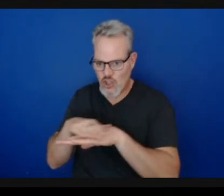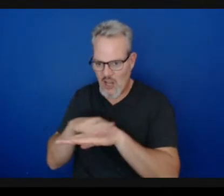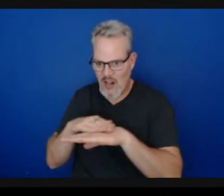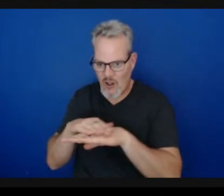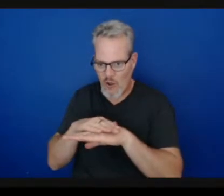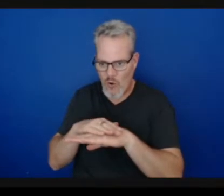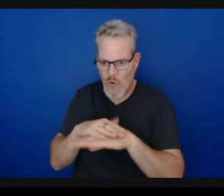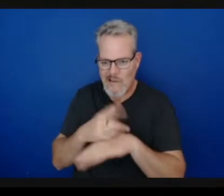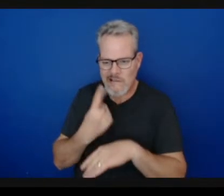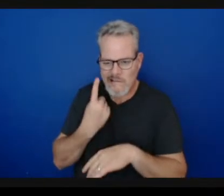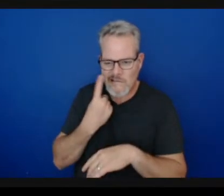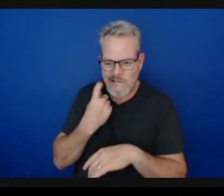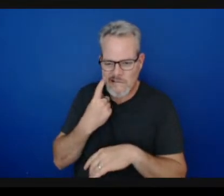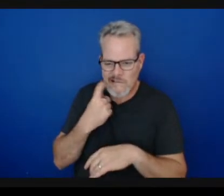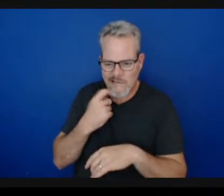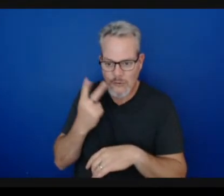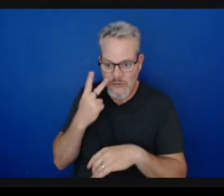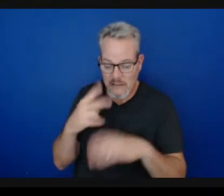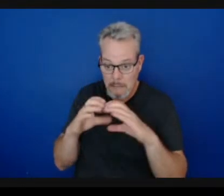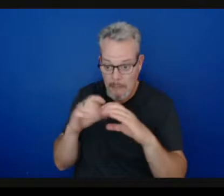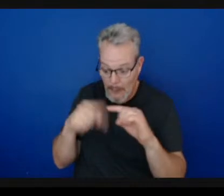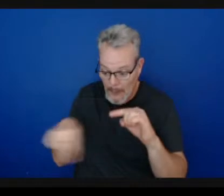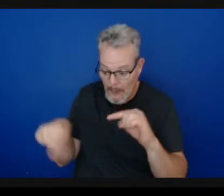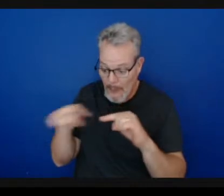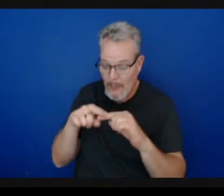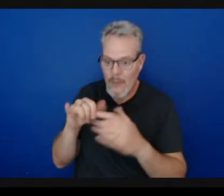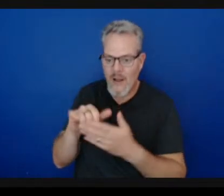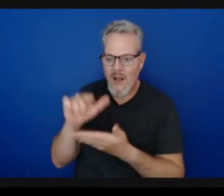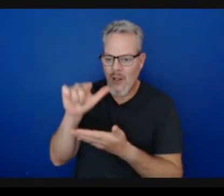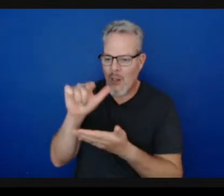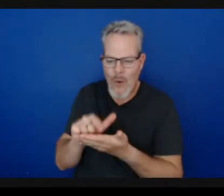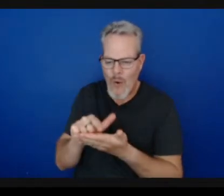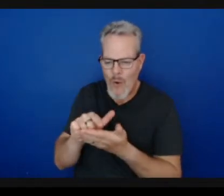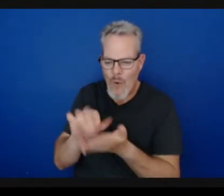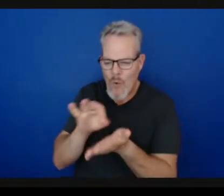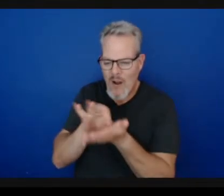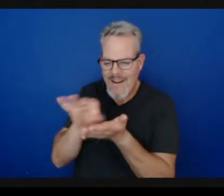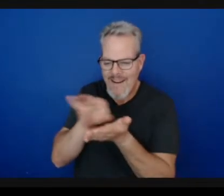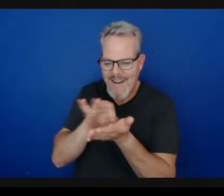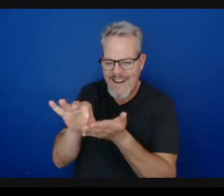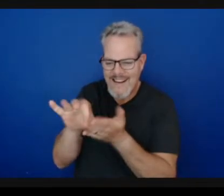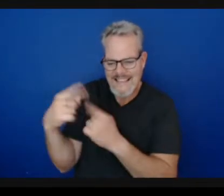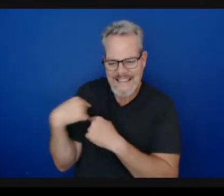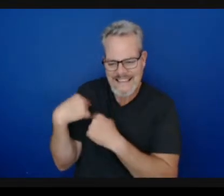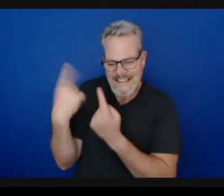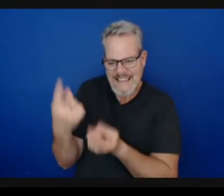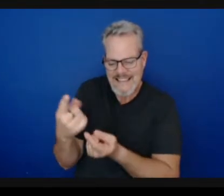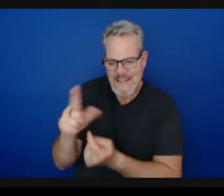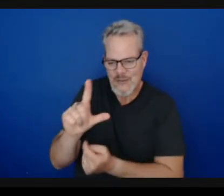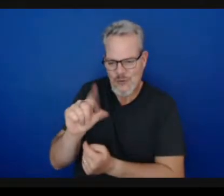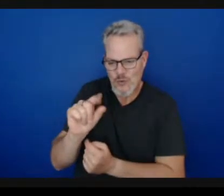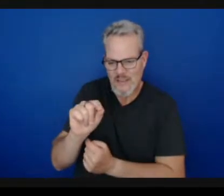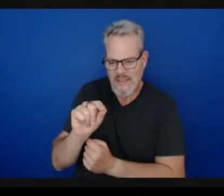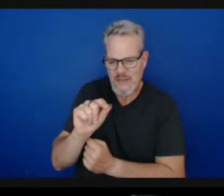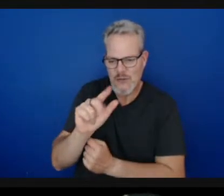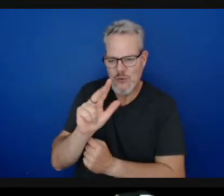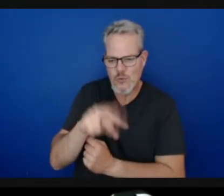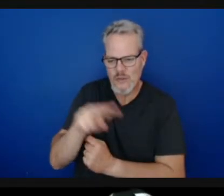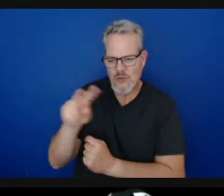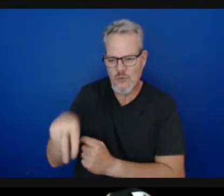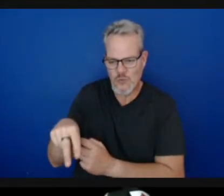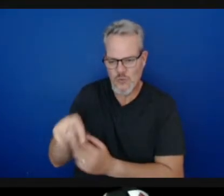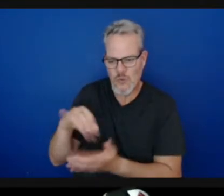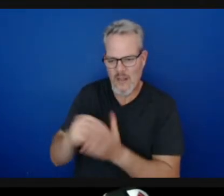real summary image that shows how low earthquakes have been ever since the 2022 eruption, and still decreasing, in fact,